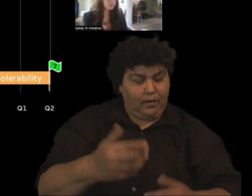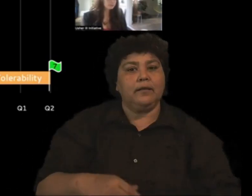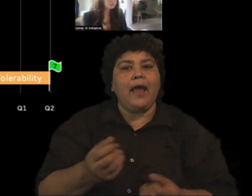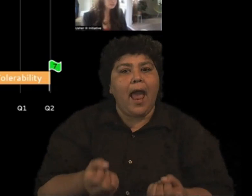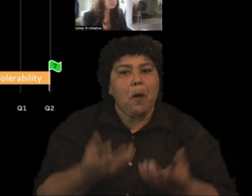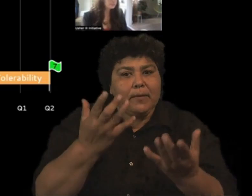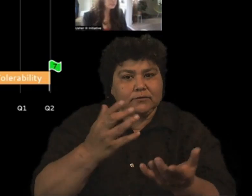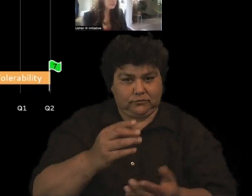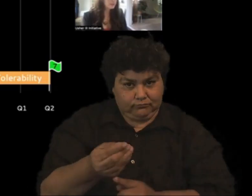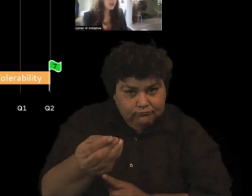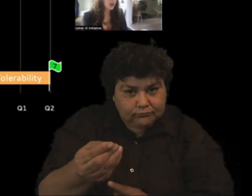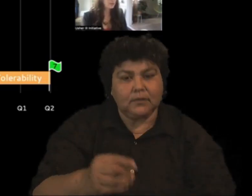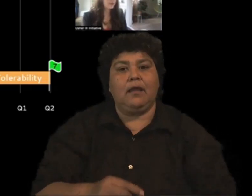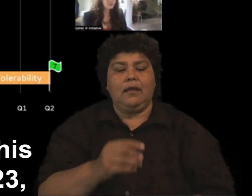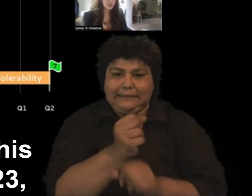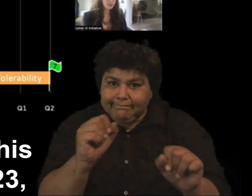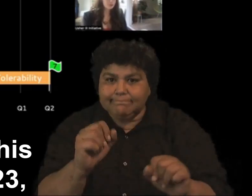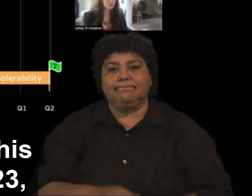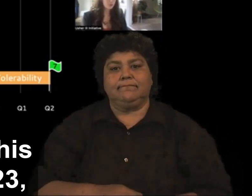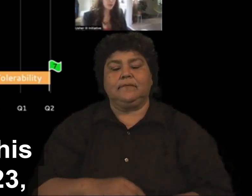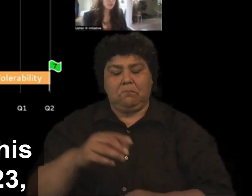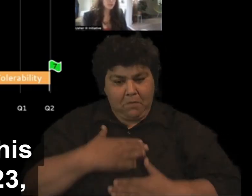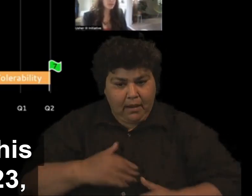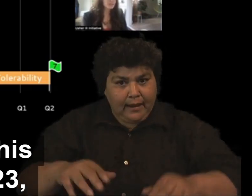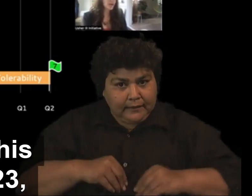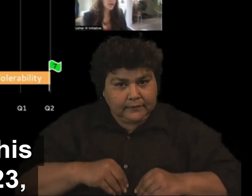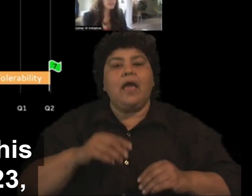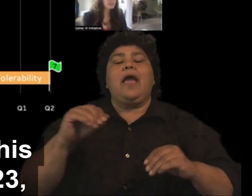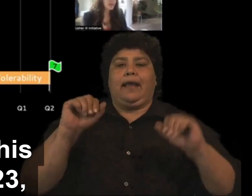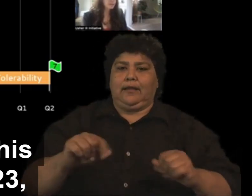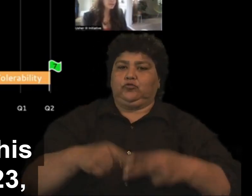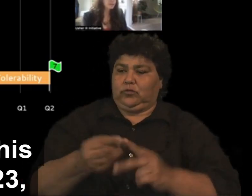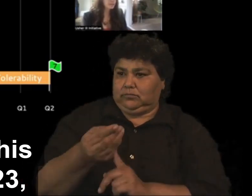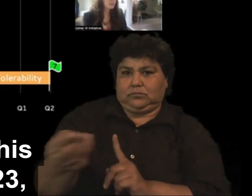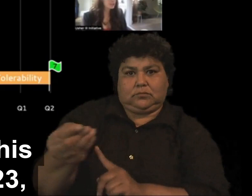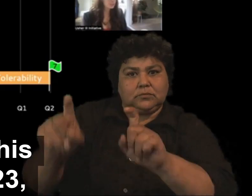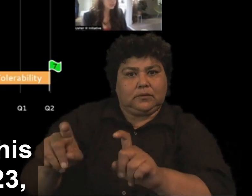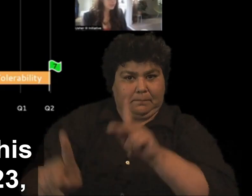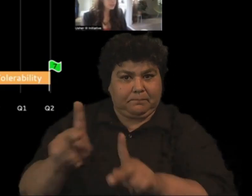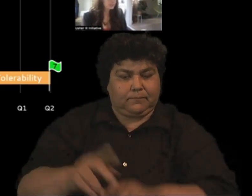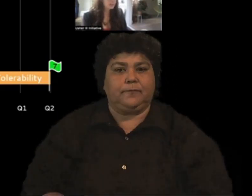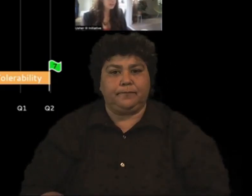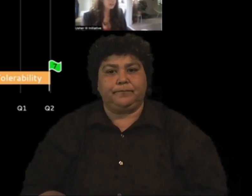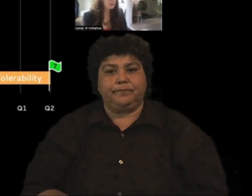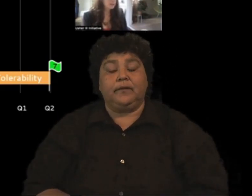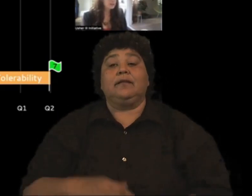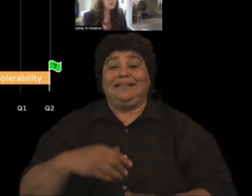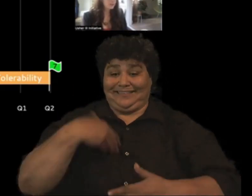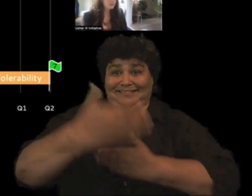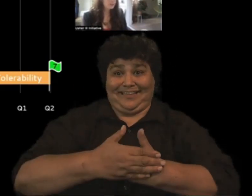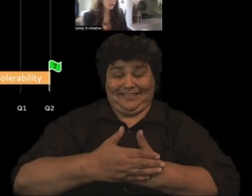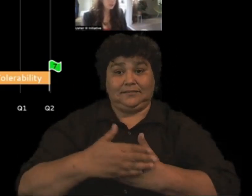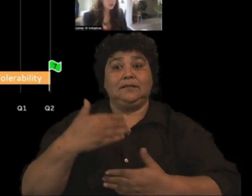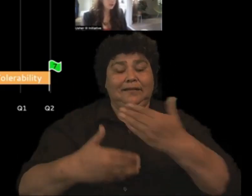humans. Our next regulatory requirement is the IND application mentioned previously. This